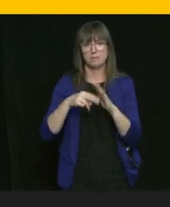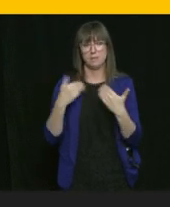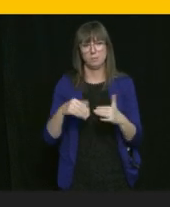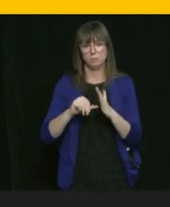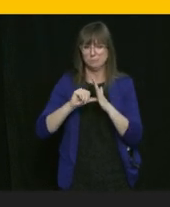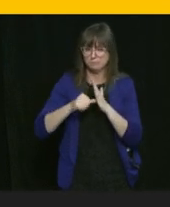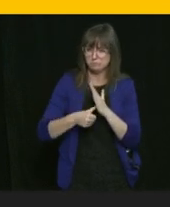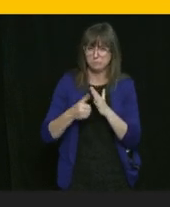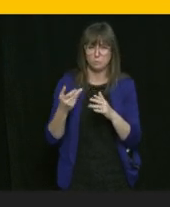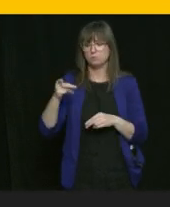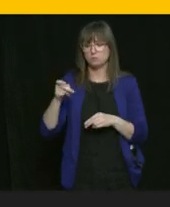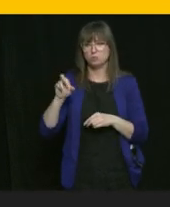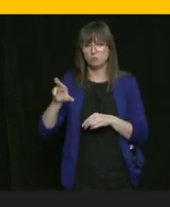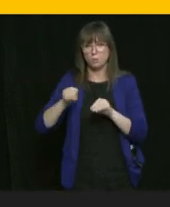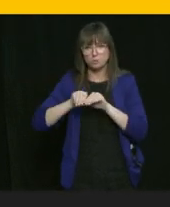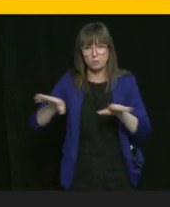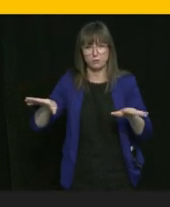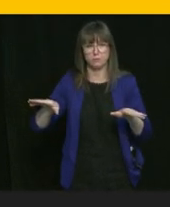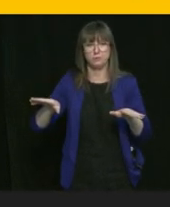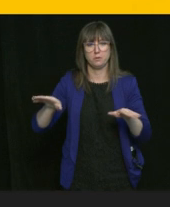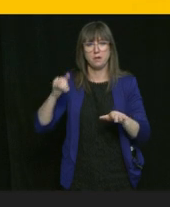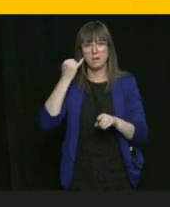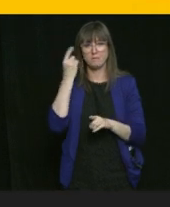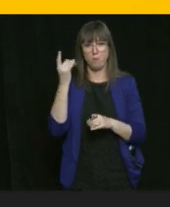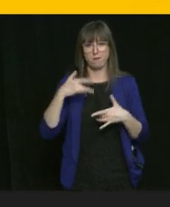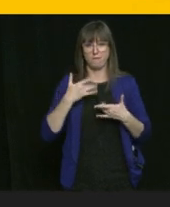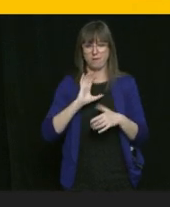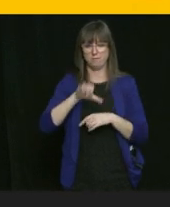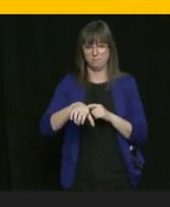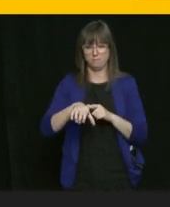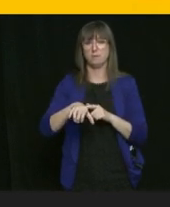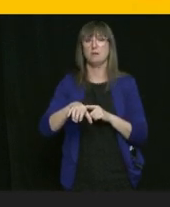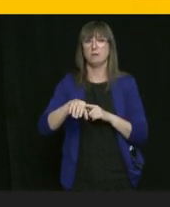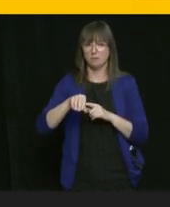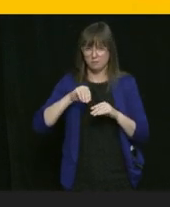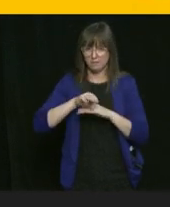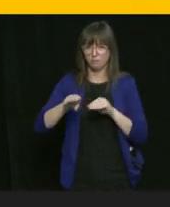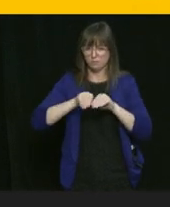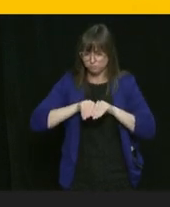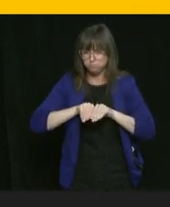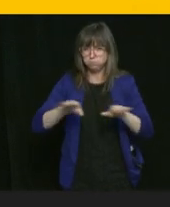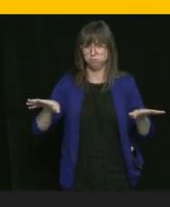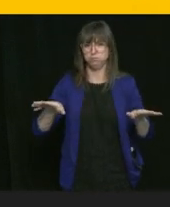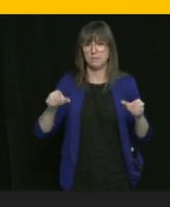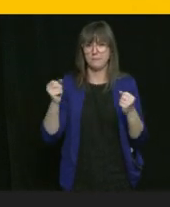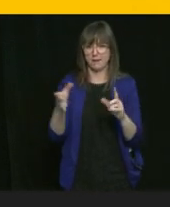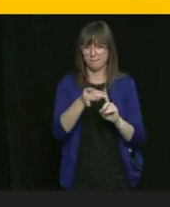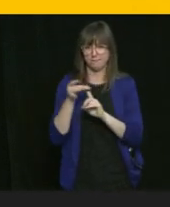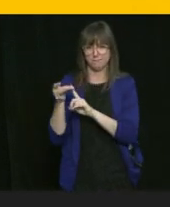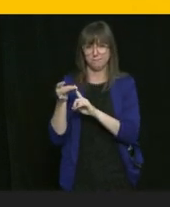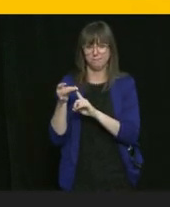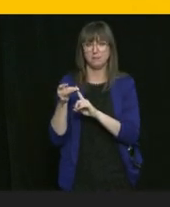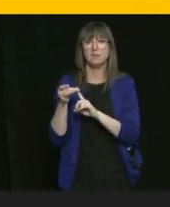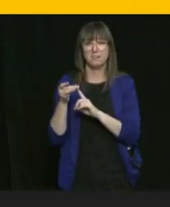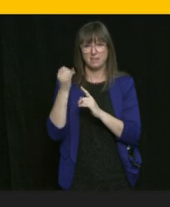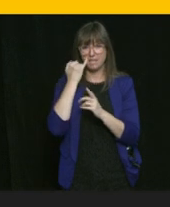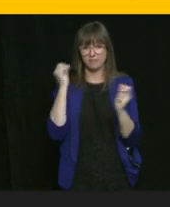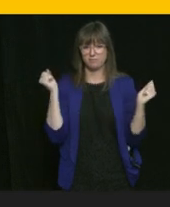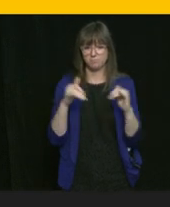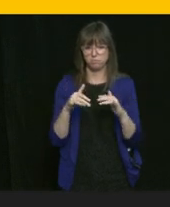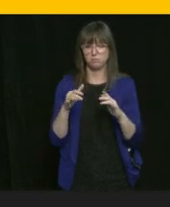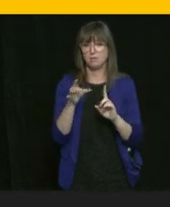health capacity to interrupt when a single event results in a large number of cases. Which large numbers of contacts involved, these